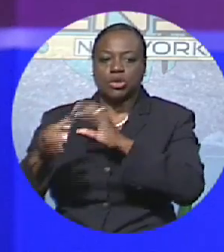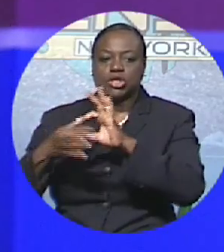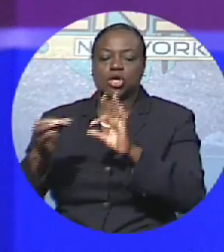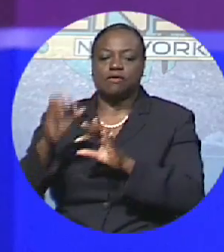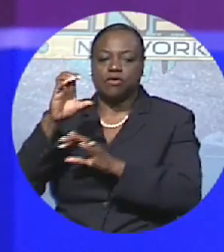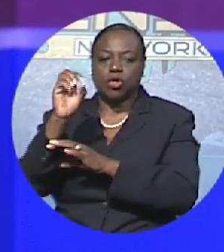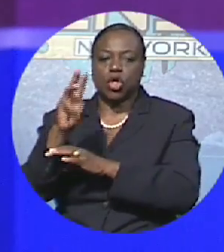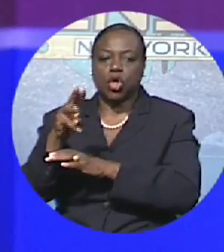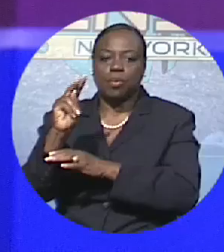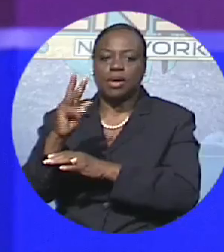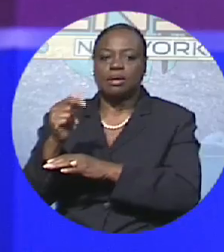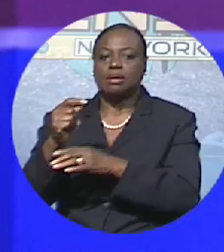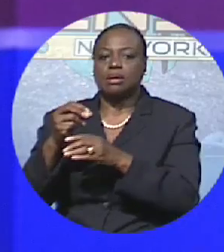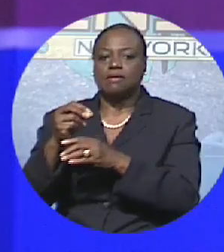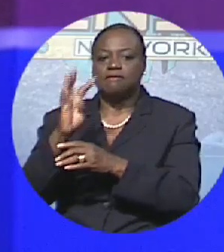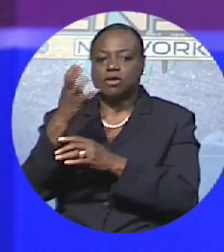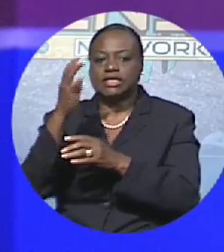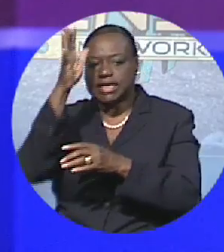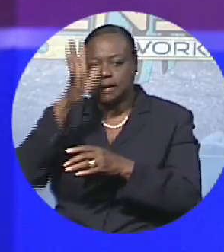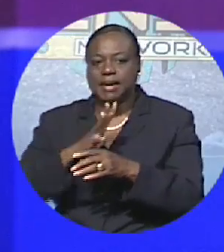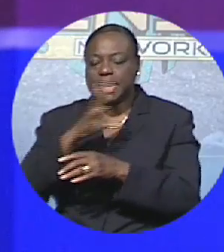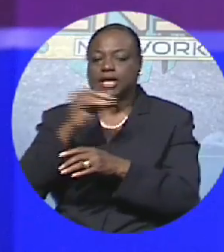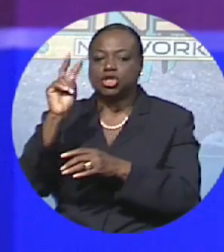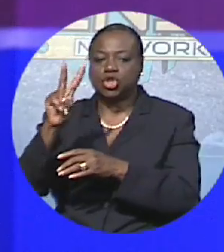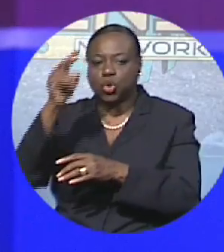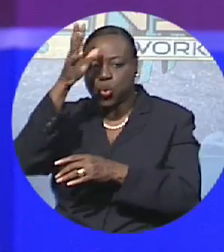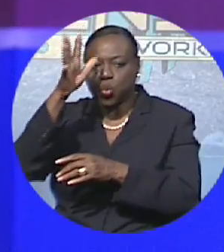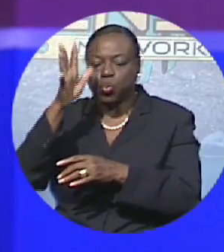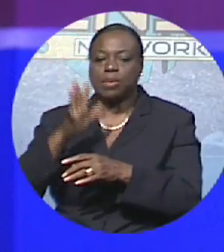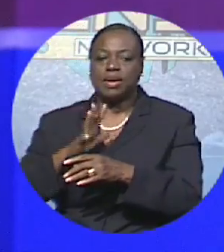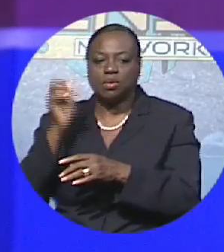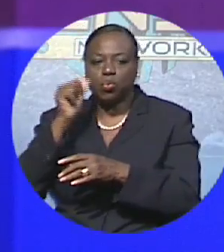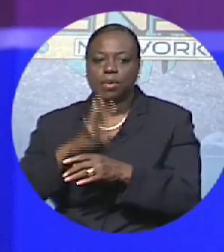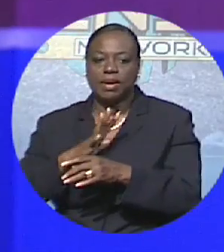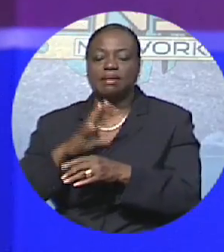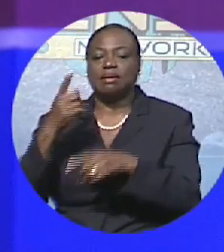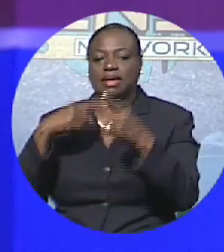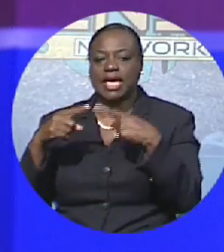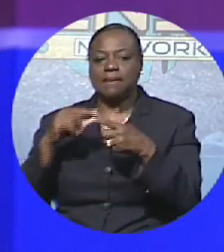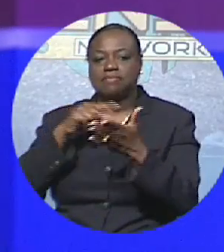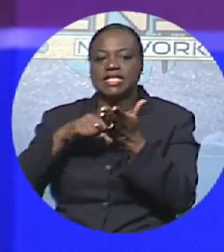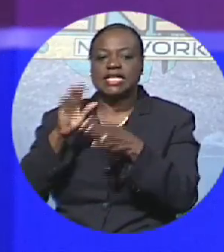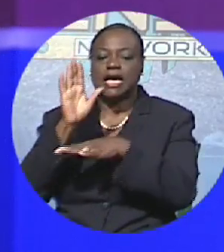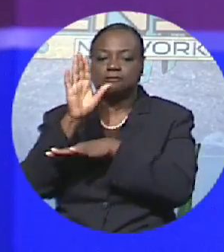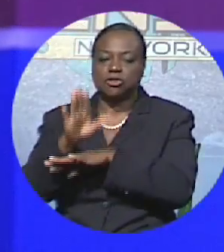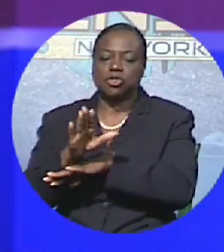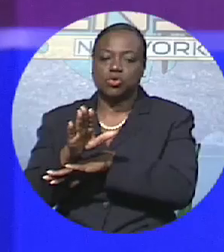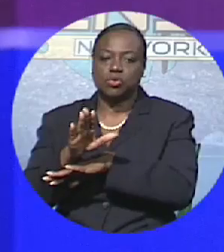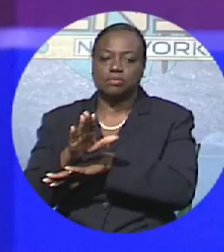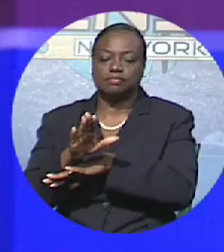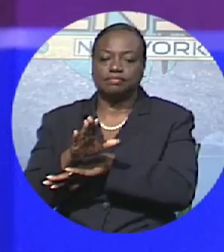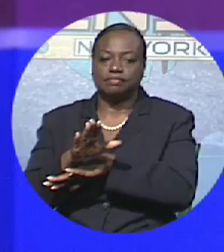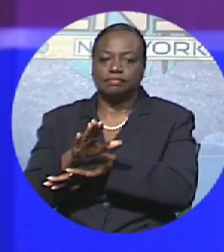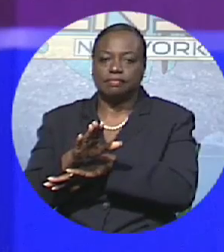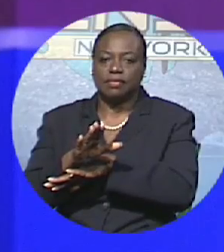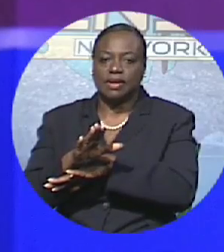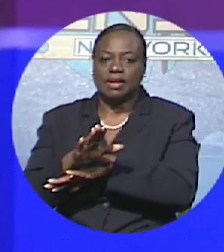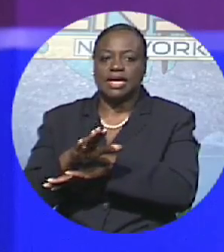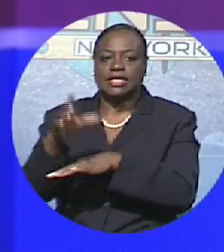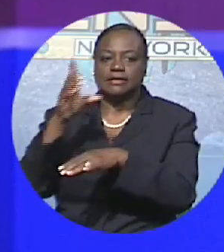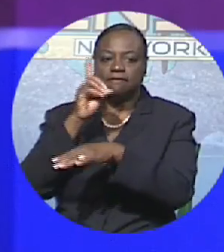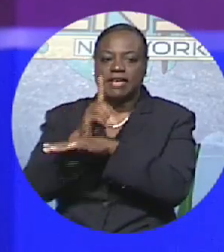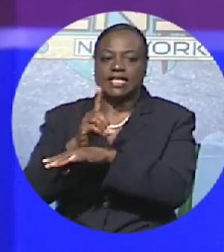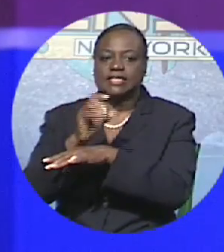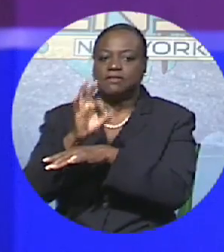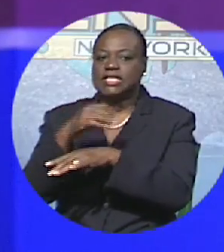3 women, arrived at the Royal Bahamas Defense Force's Coral Harbor base earlier this afternoon. Defense Force officials indicated that the Cuban